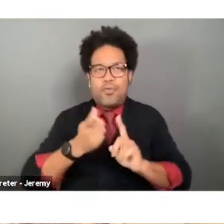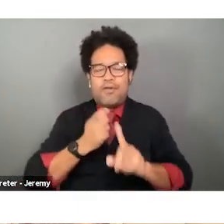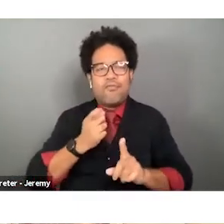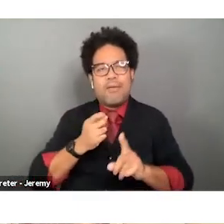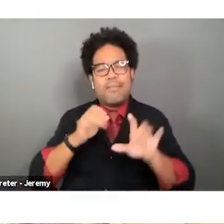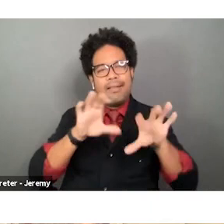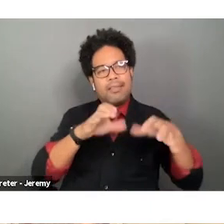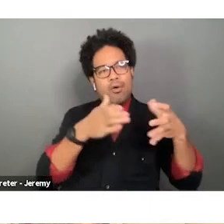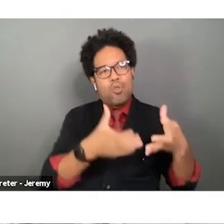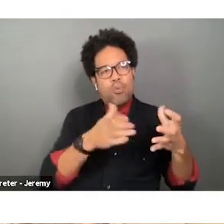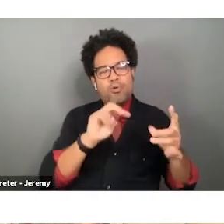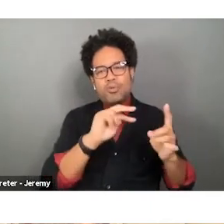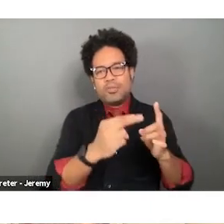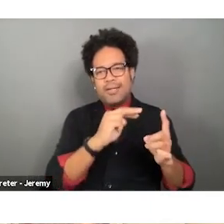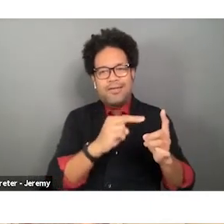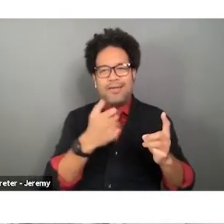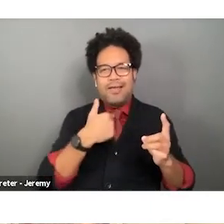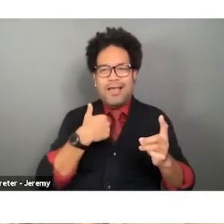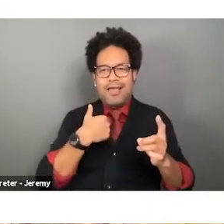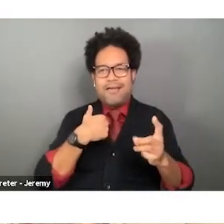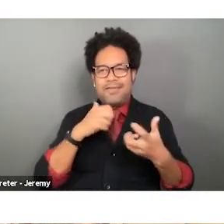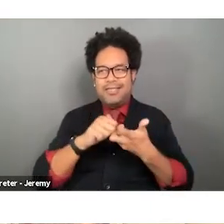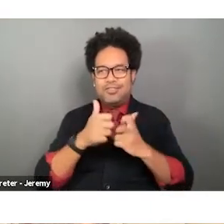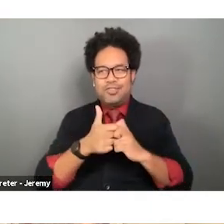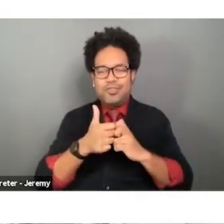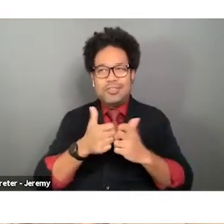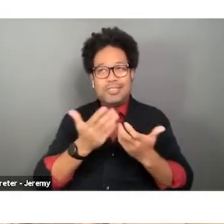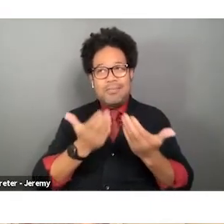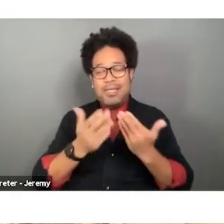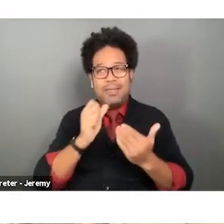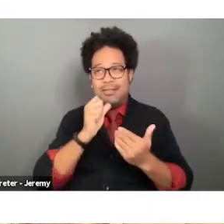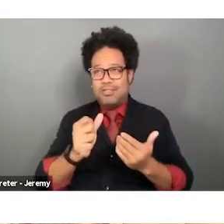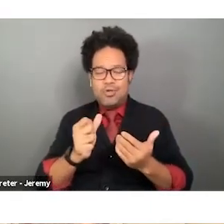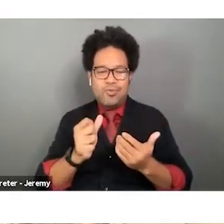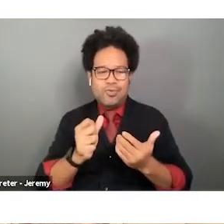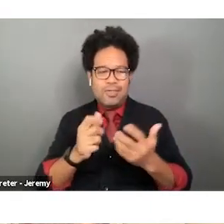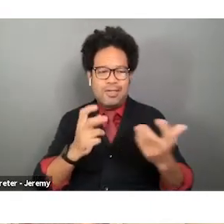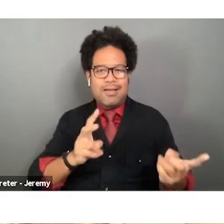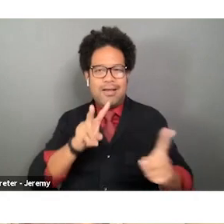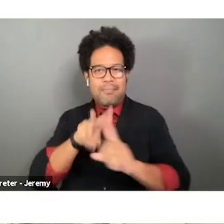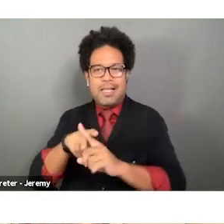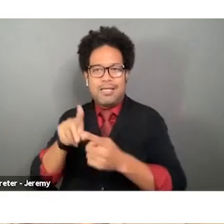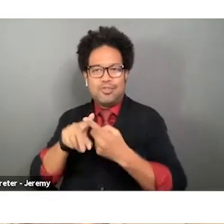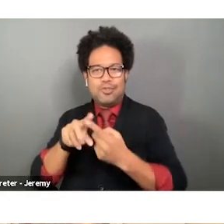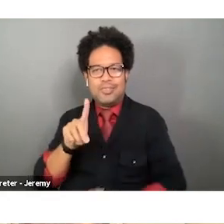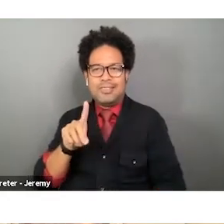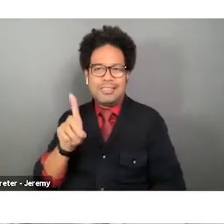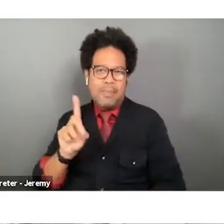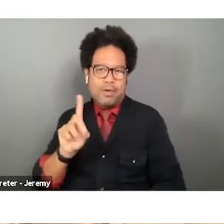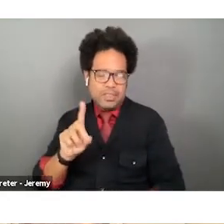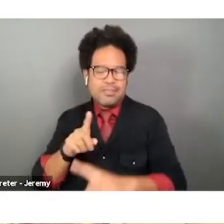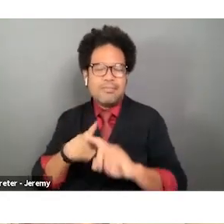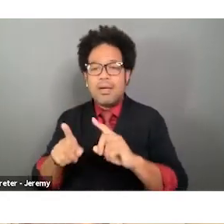global perspective, probably have issues that maybe don't stand so much in like the space of democracy, but I'd love to hear